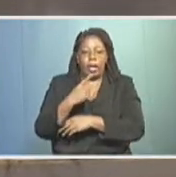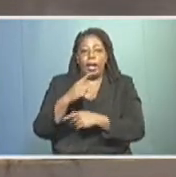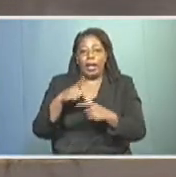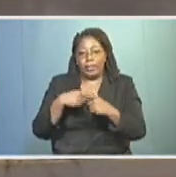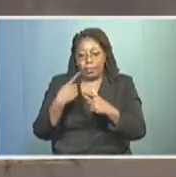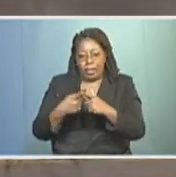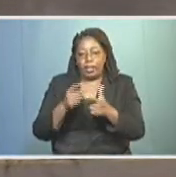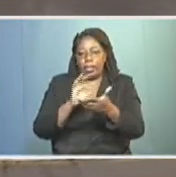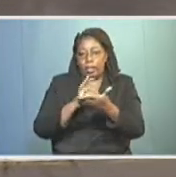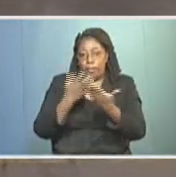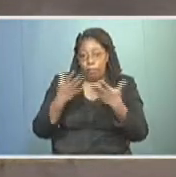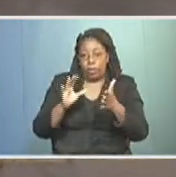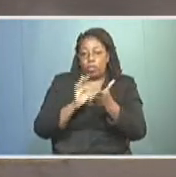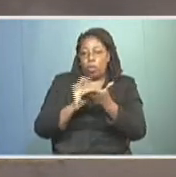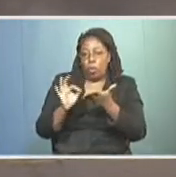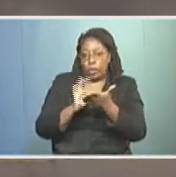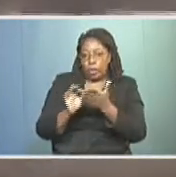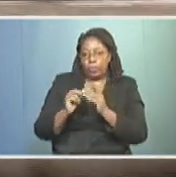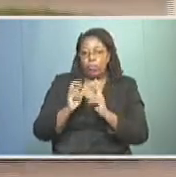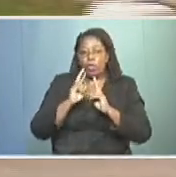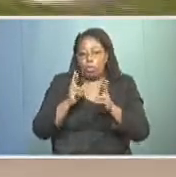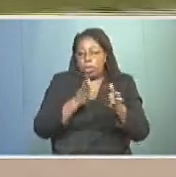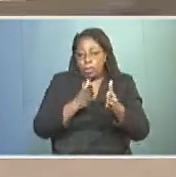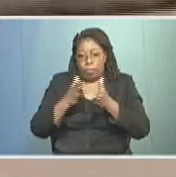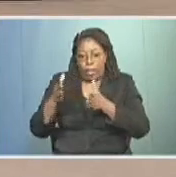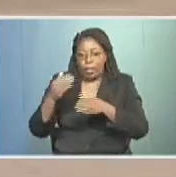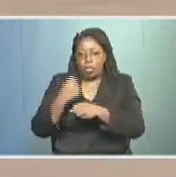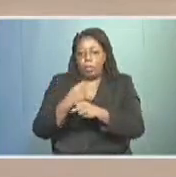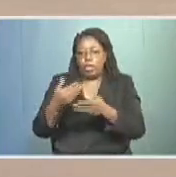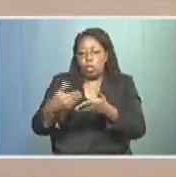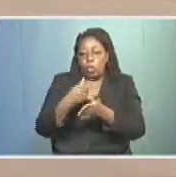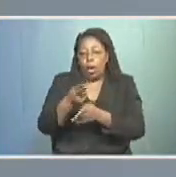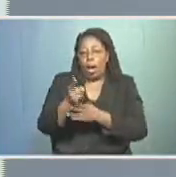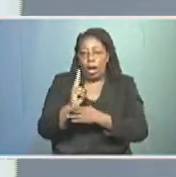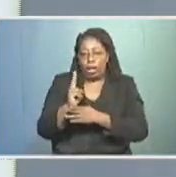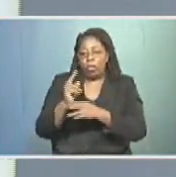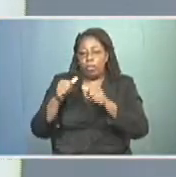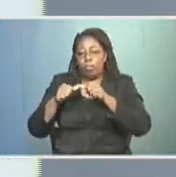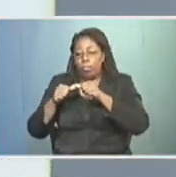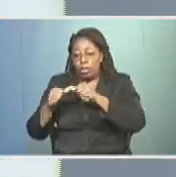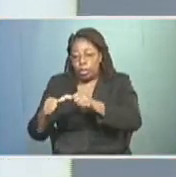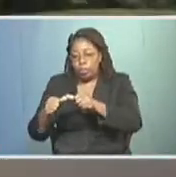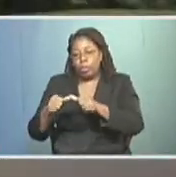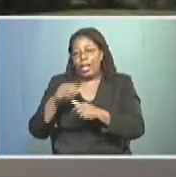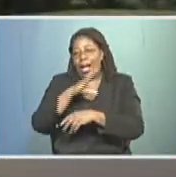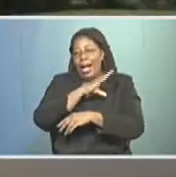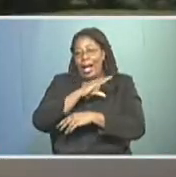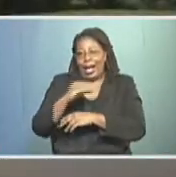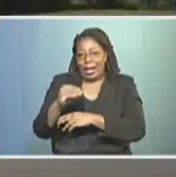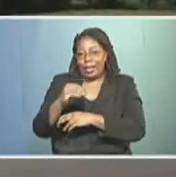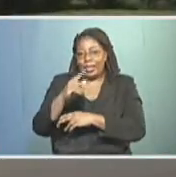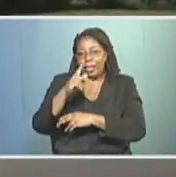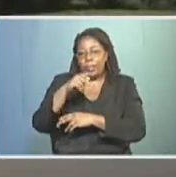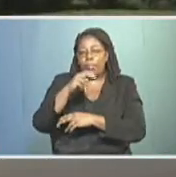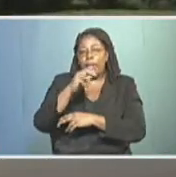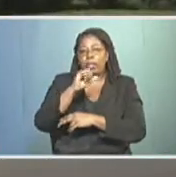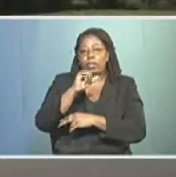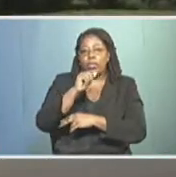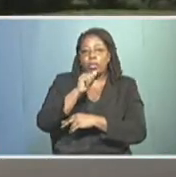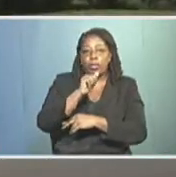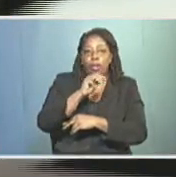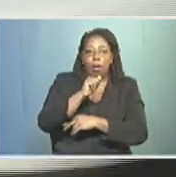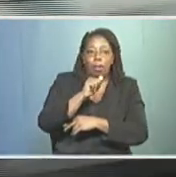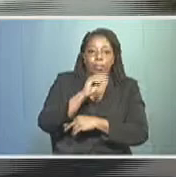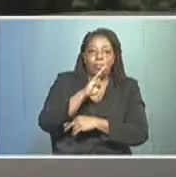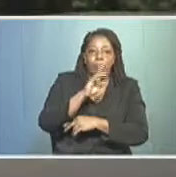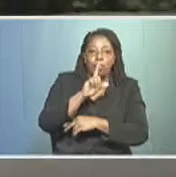is complete. Now, as reported, the plan is to make new hirees permanent and pensionable. And this considering the pension plan